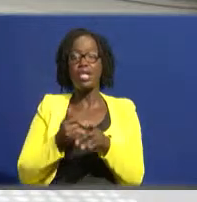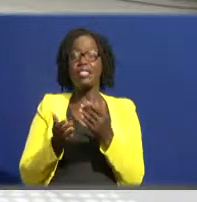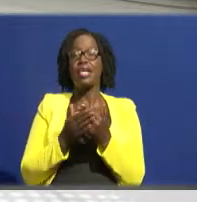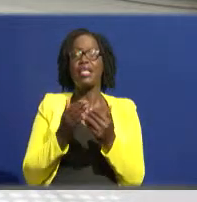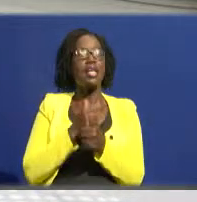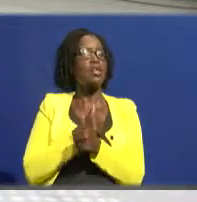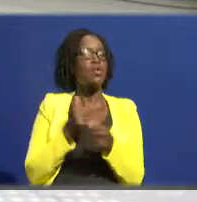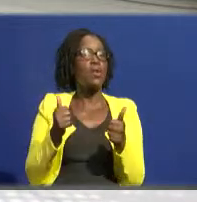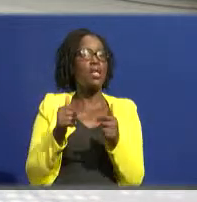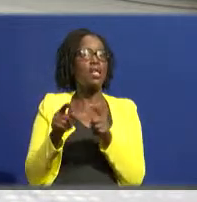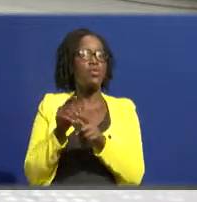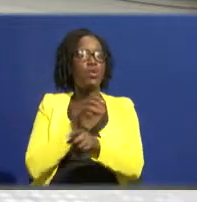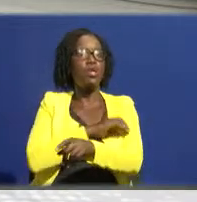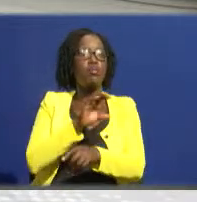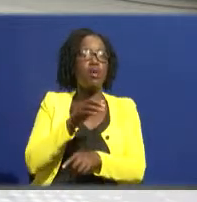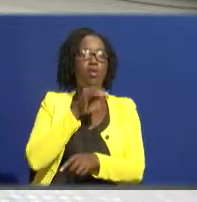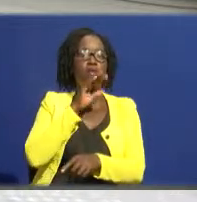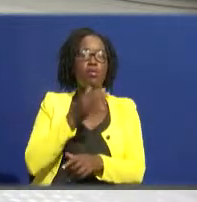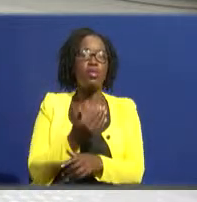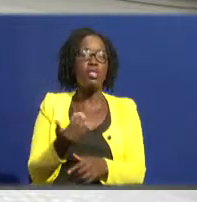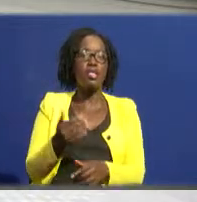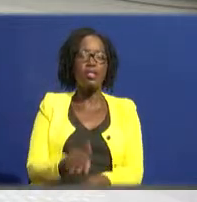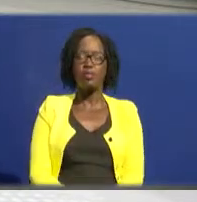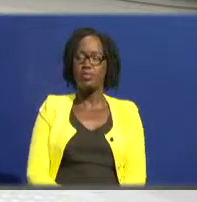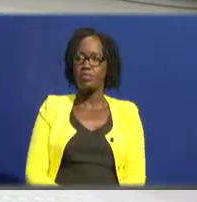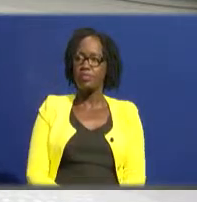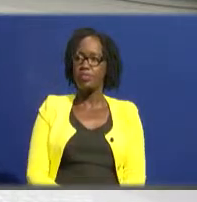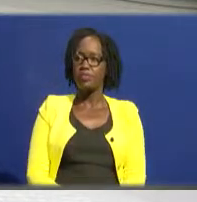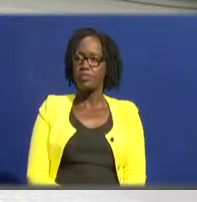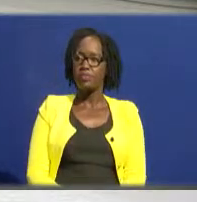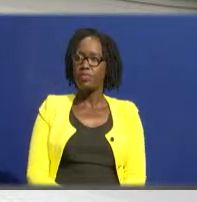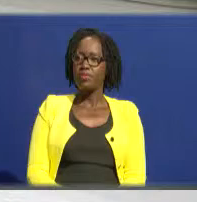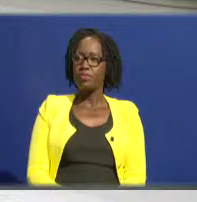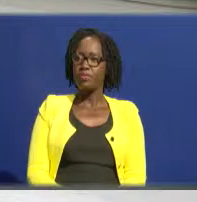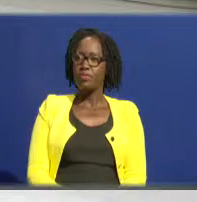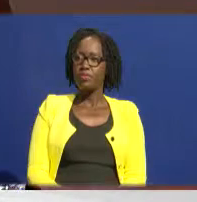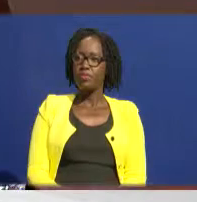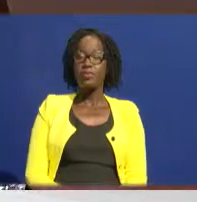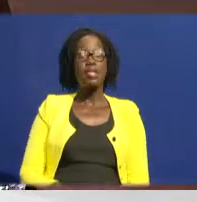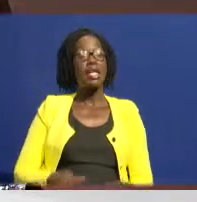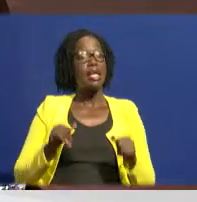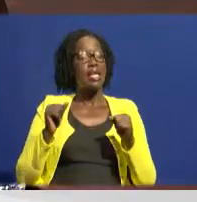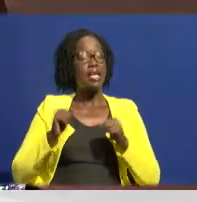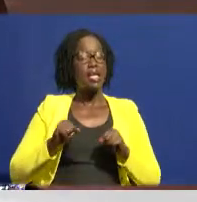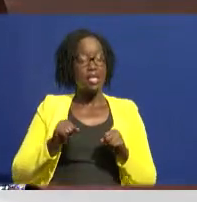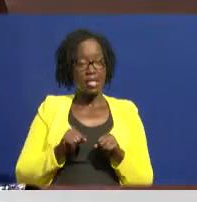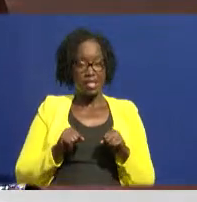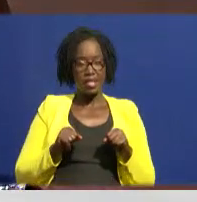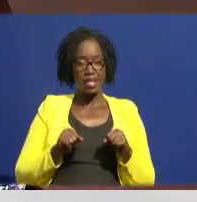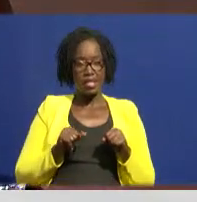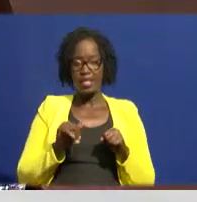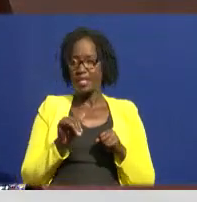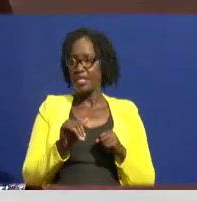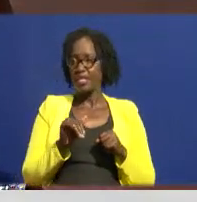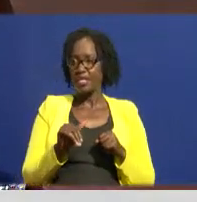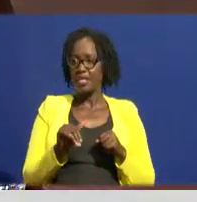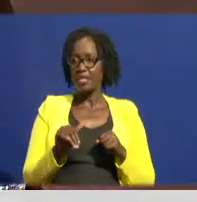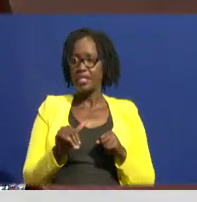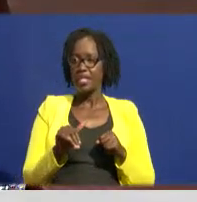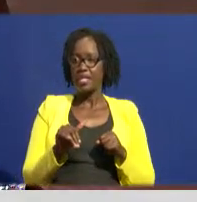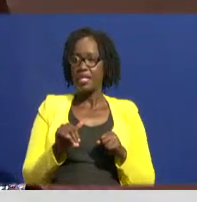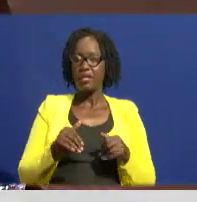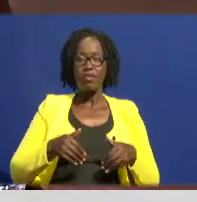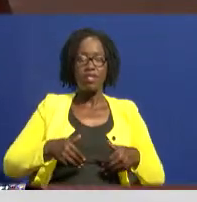of as we also empower the boy child? Yes, thank you very much. I agree with you that even